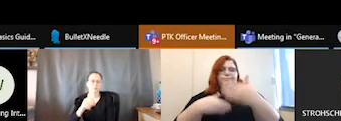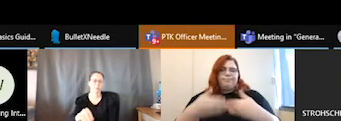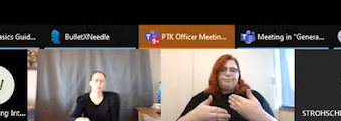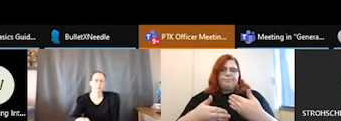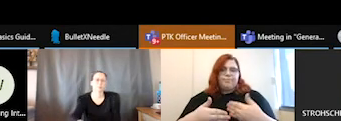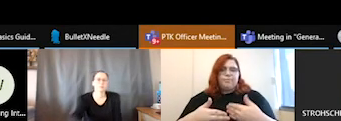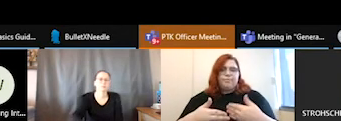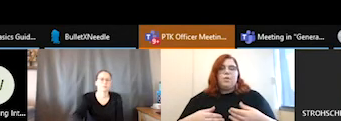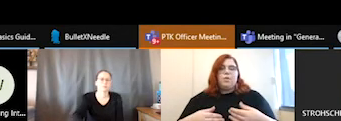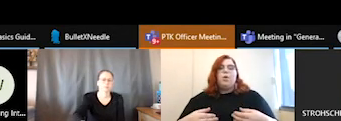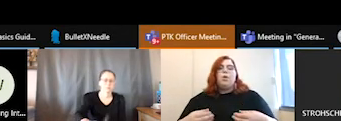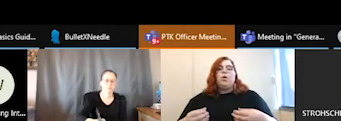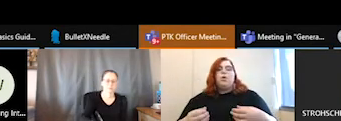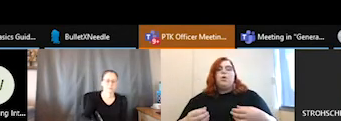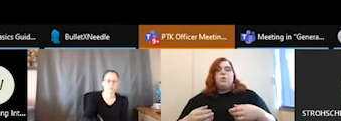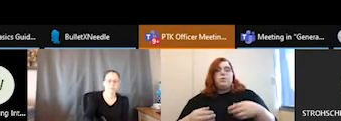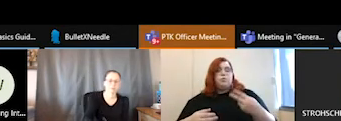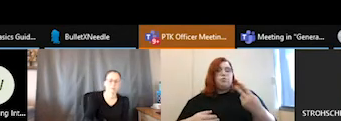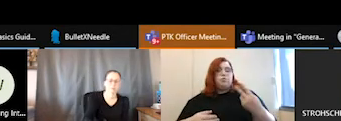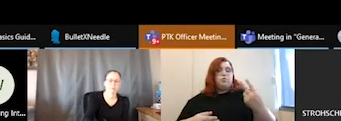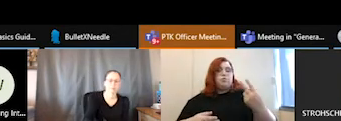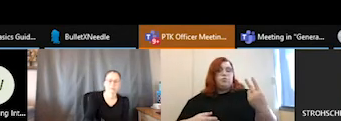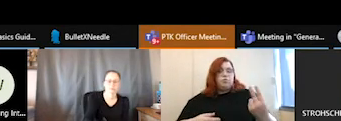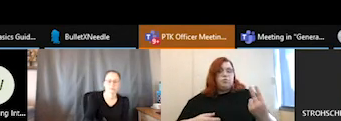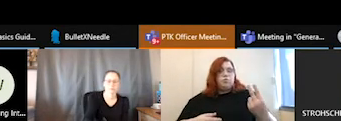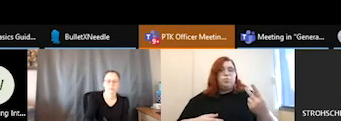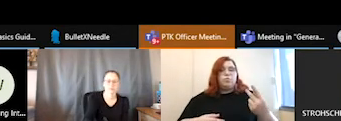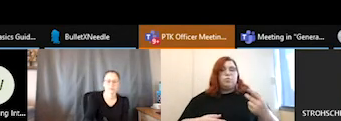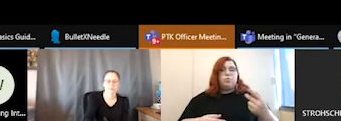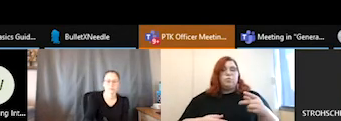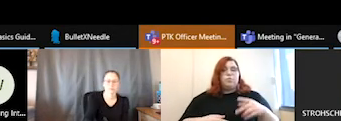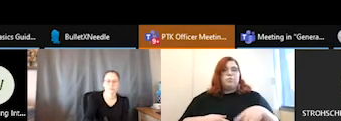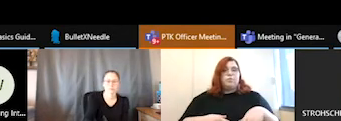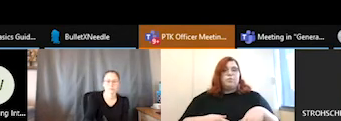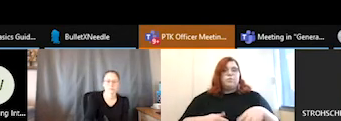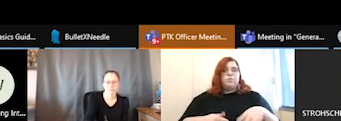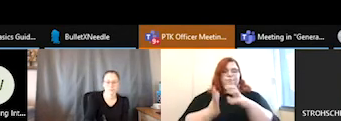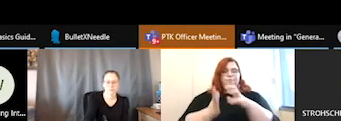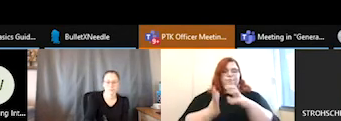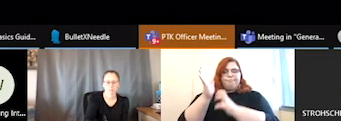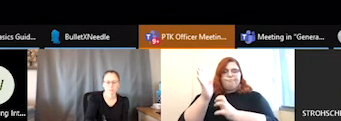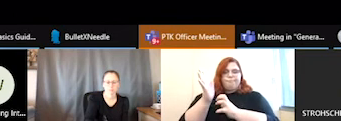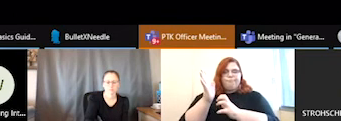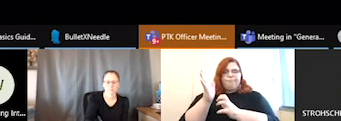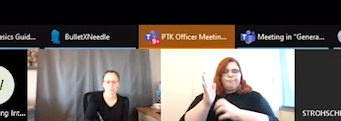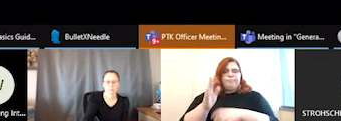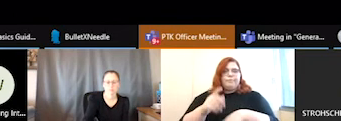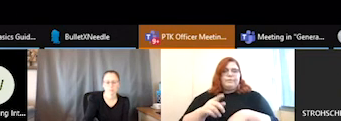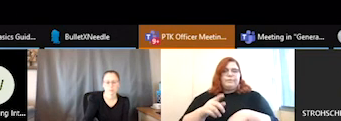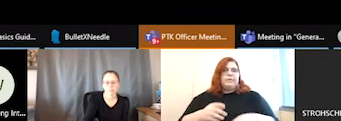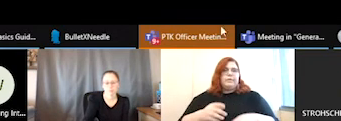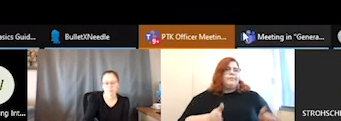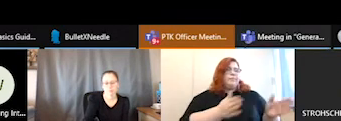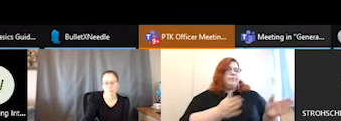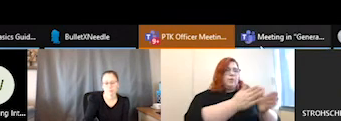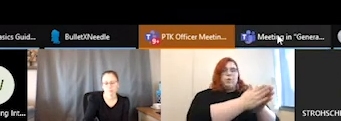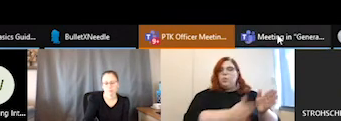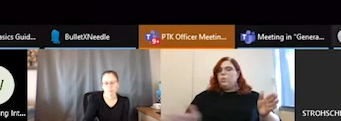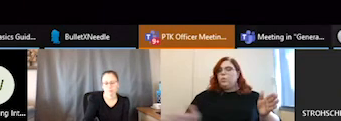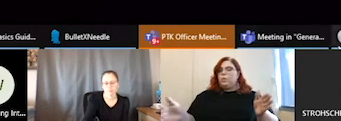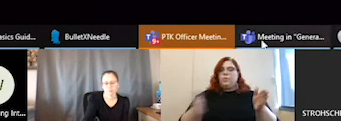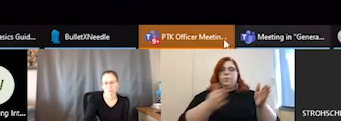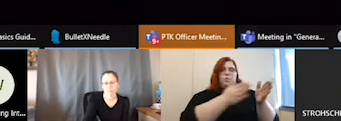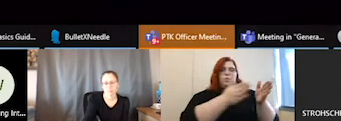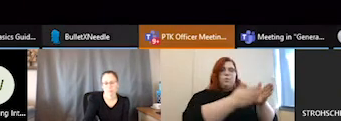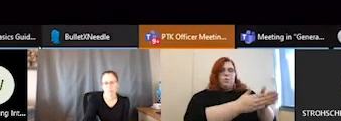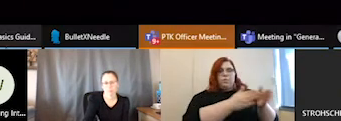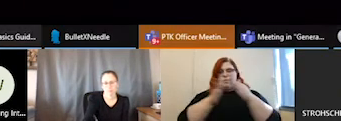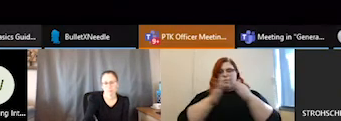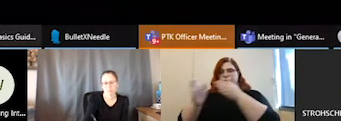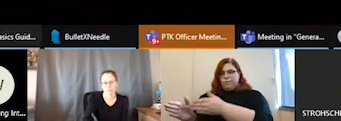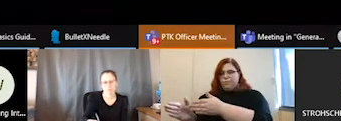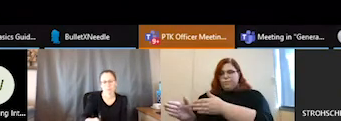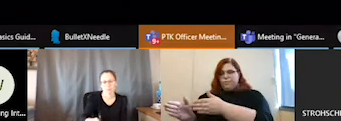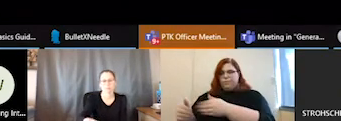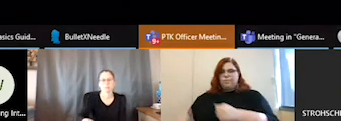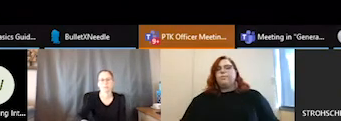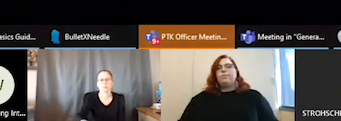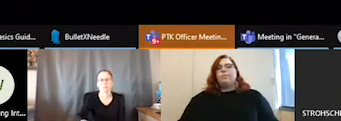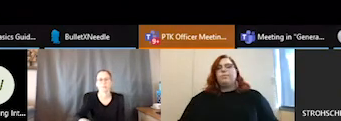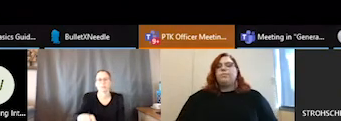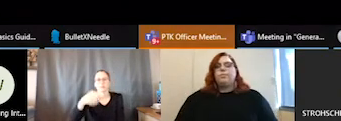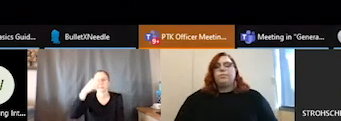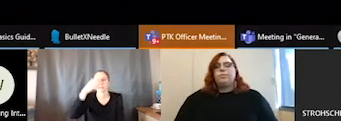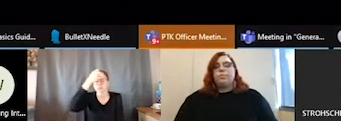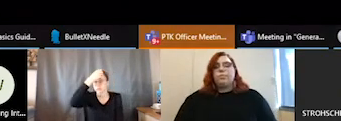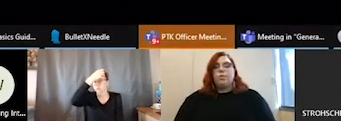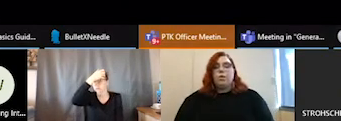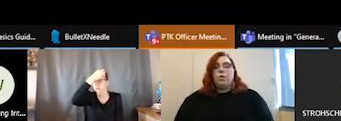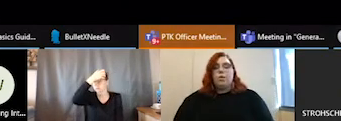2 texts are on the different ends of the L spectrum. And what we're